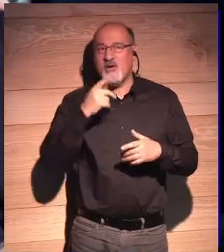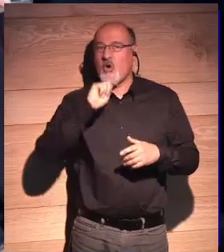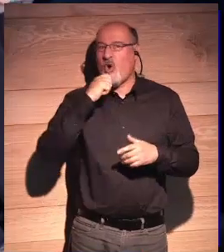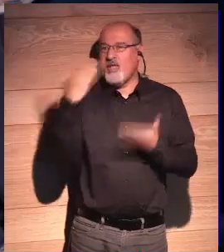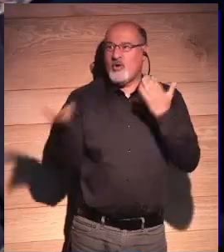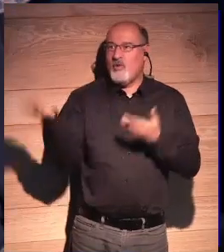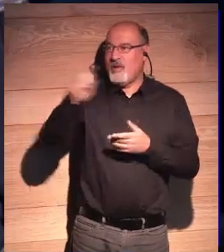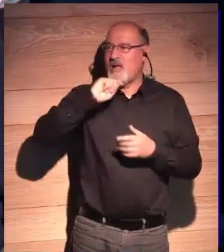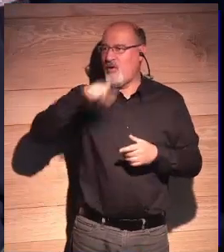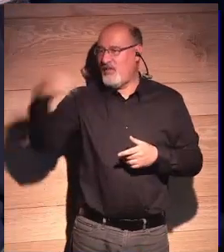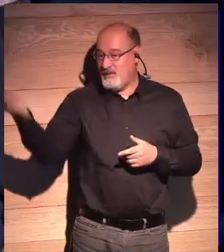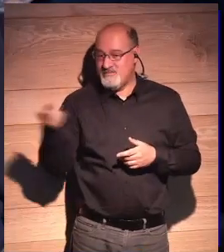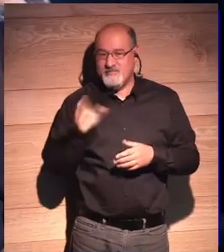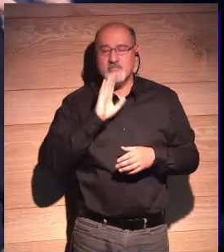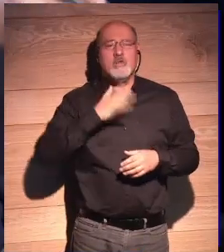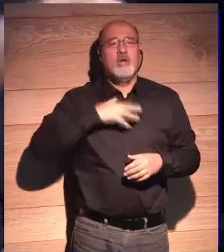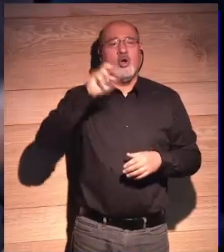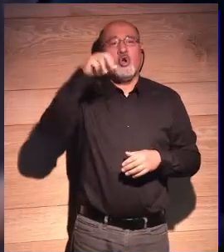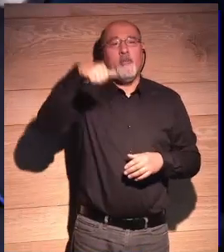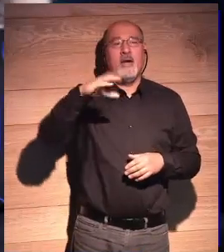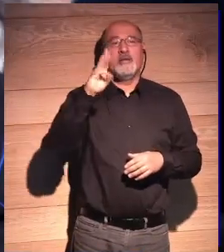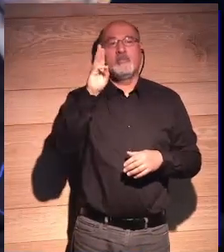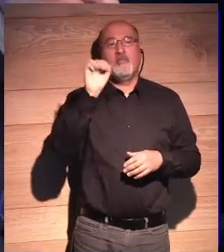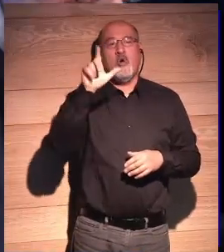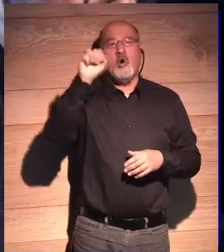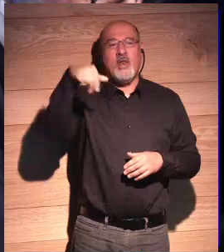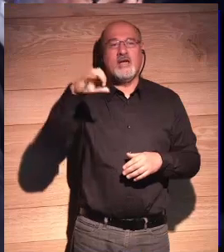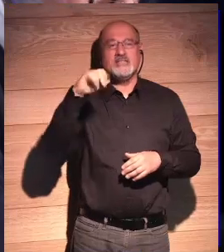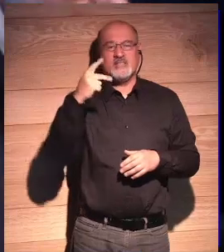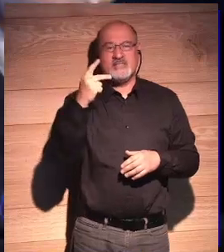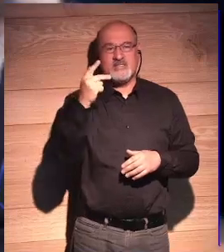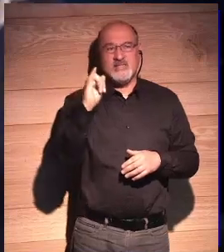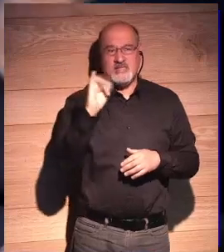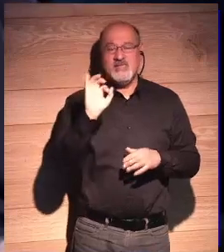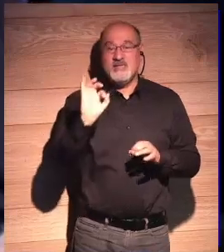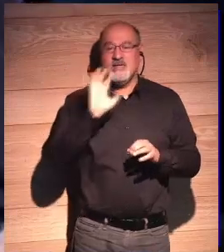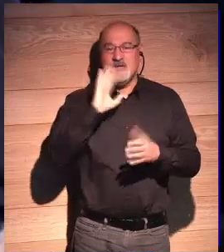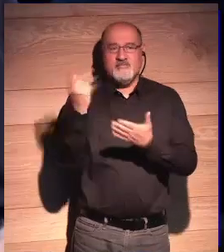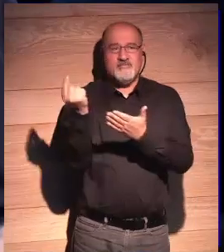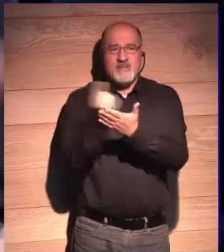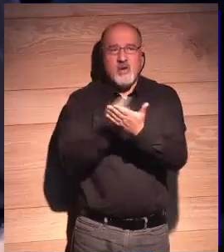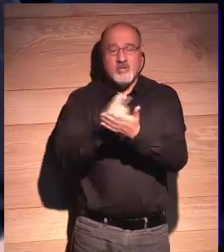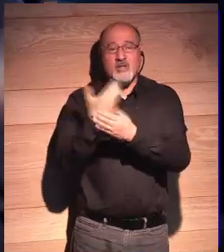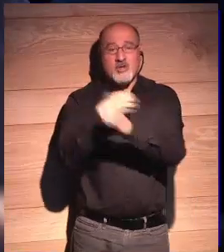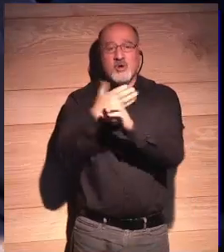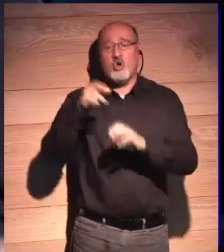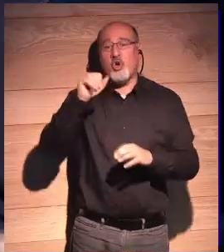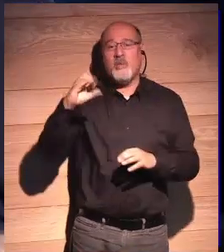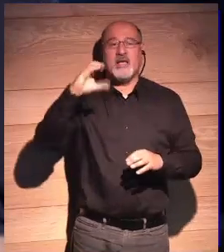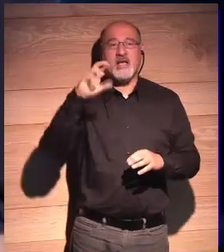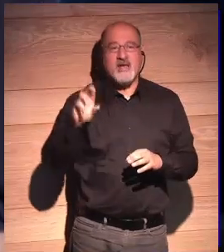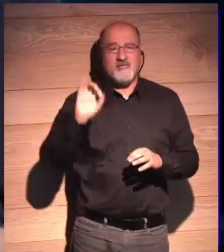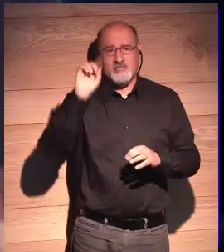this comparison with Lynch, Roman Polanski, so many comic authors, Robert Kramer